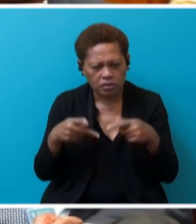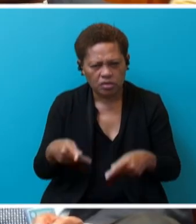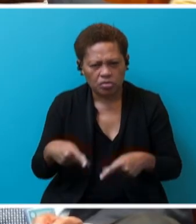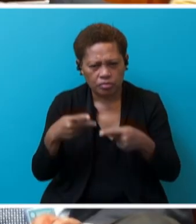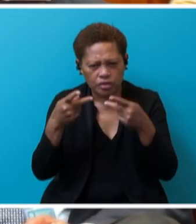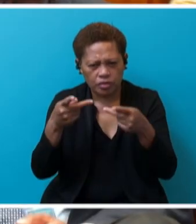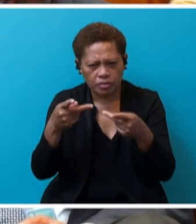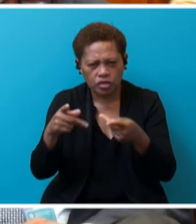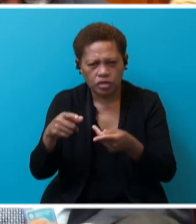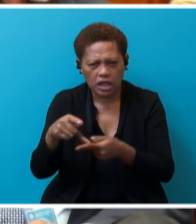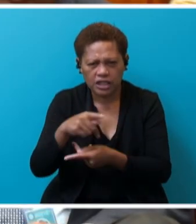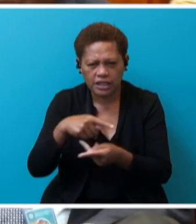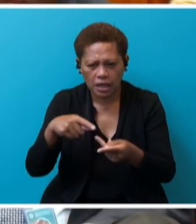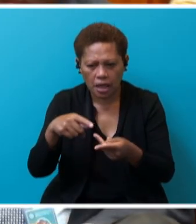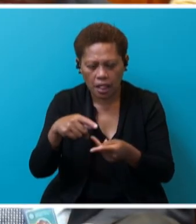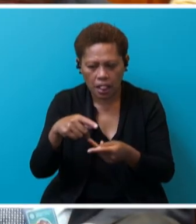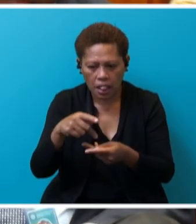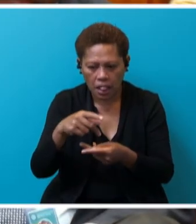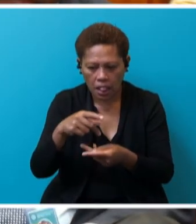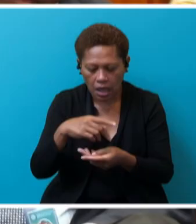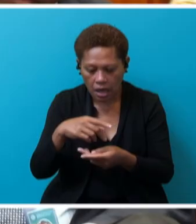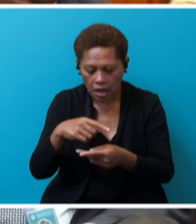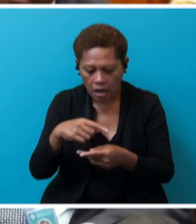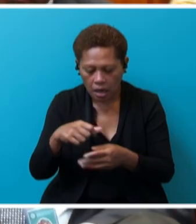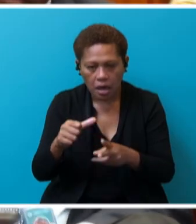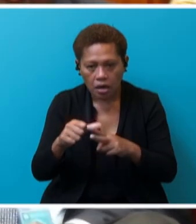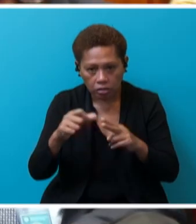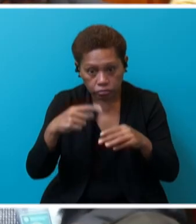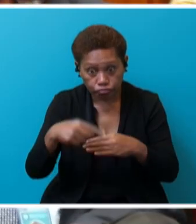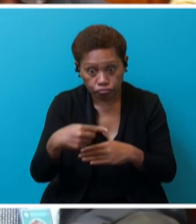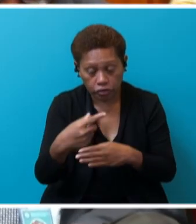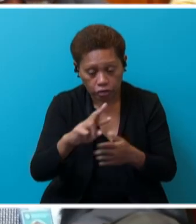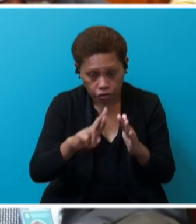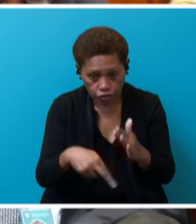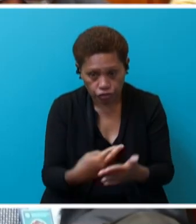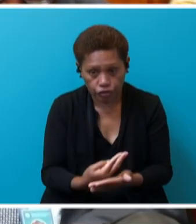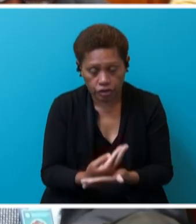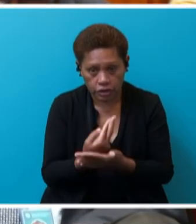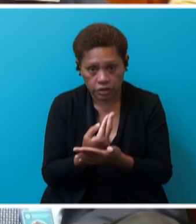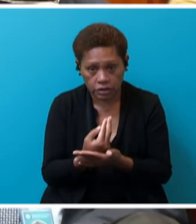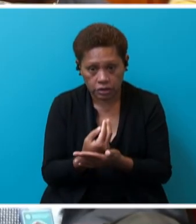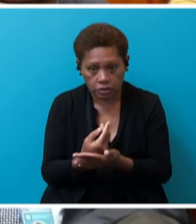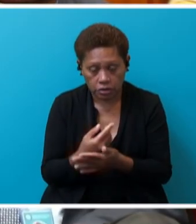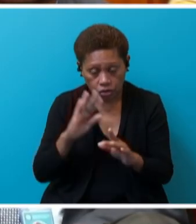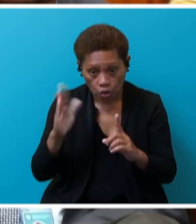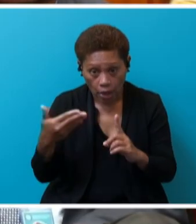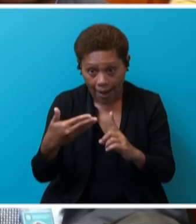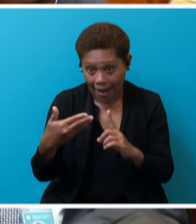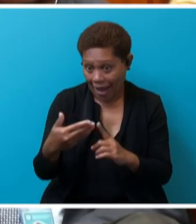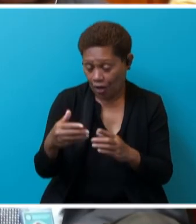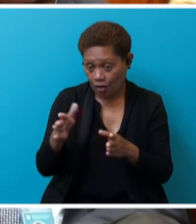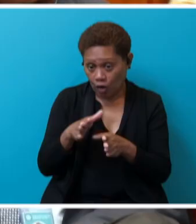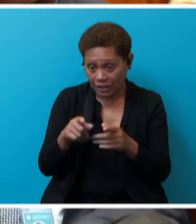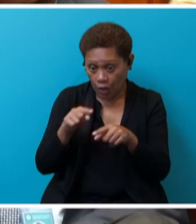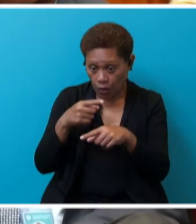principles, ensuring sustainability and resilience in service delivery. It aligns closely with the principles of the National Development